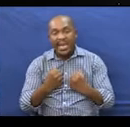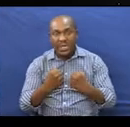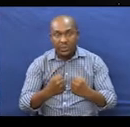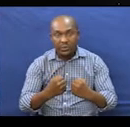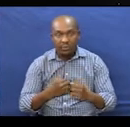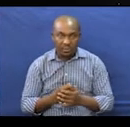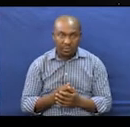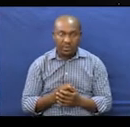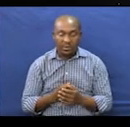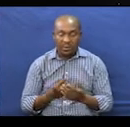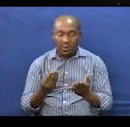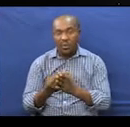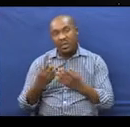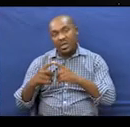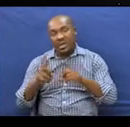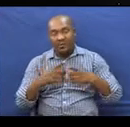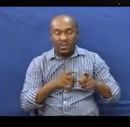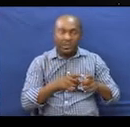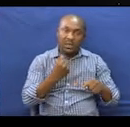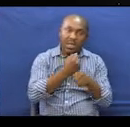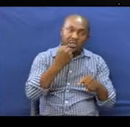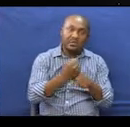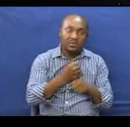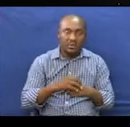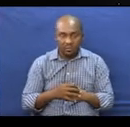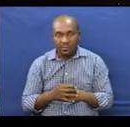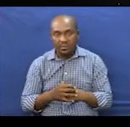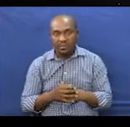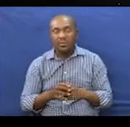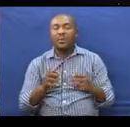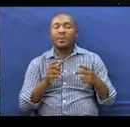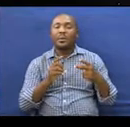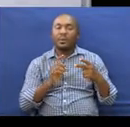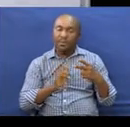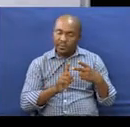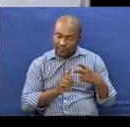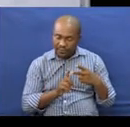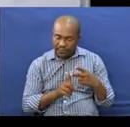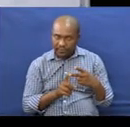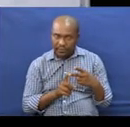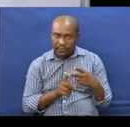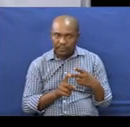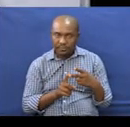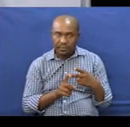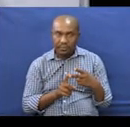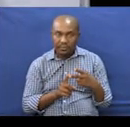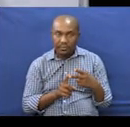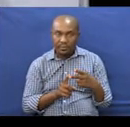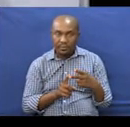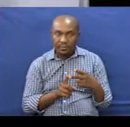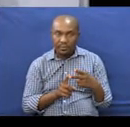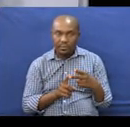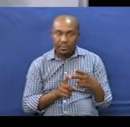different activities. Apart from that, another function is that they are